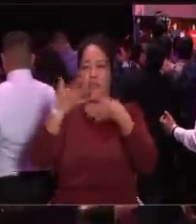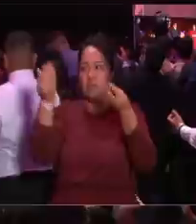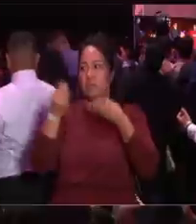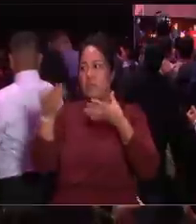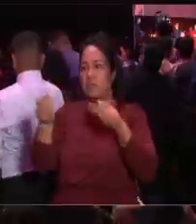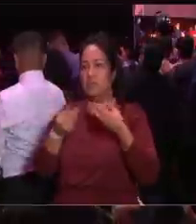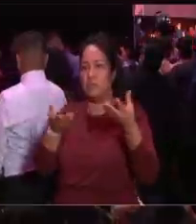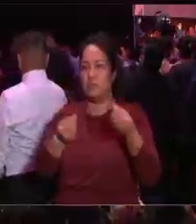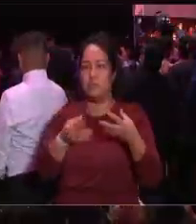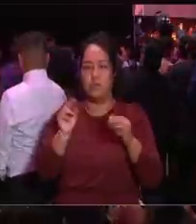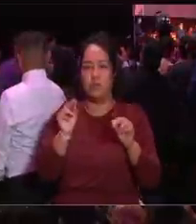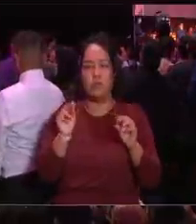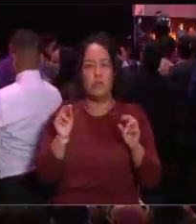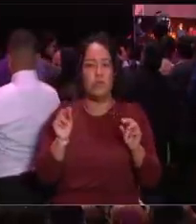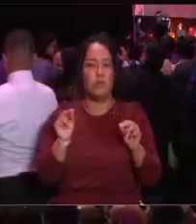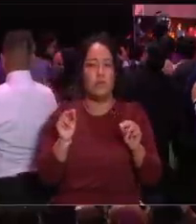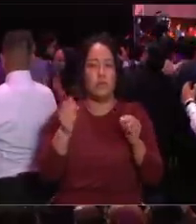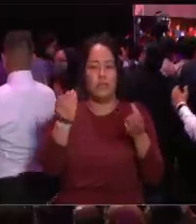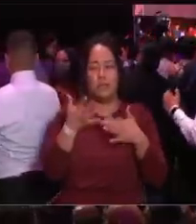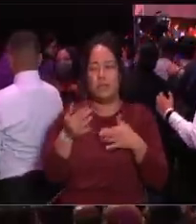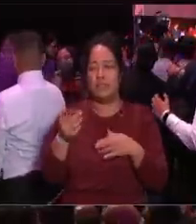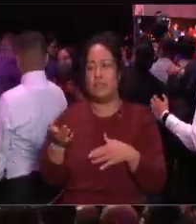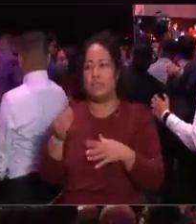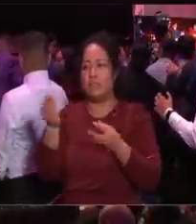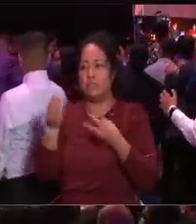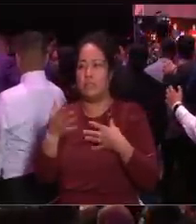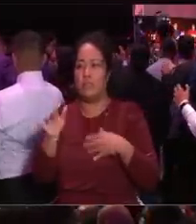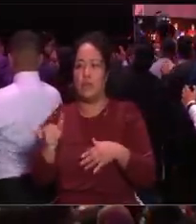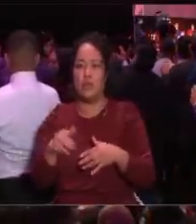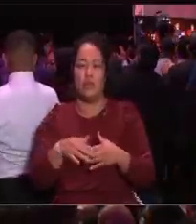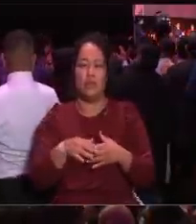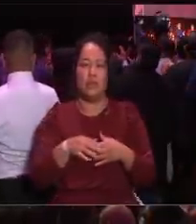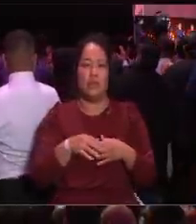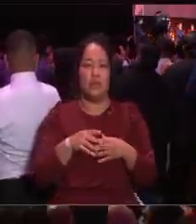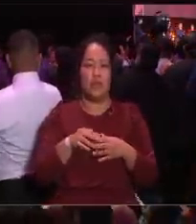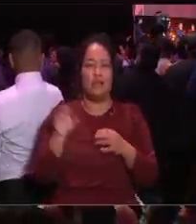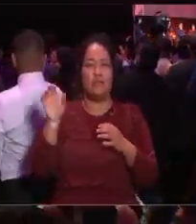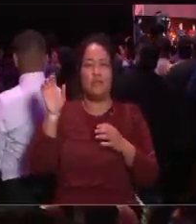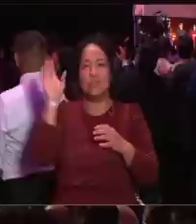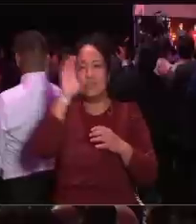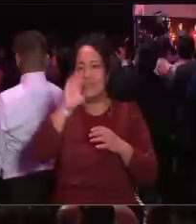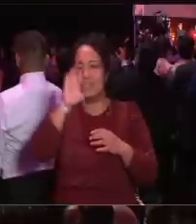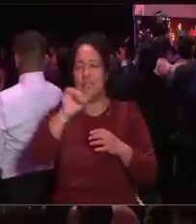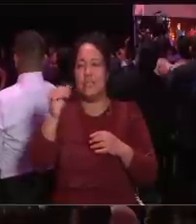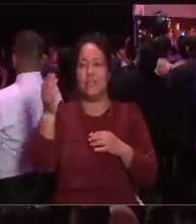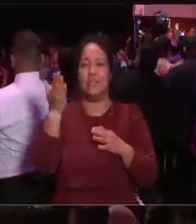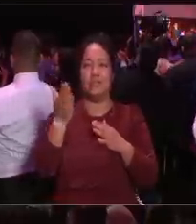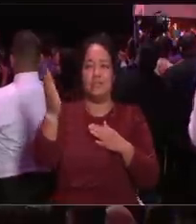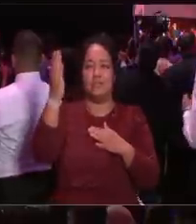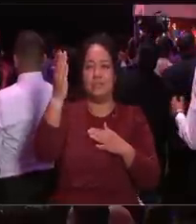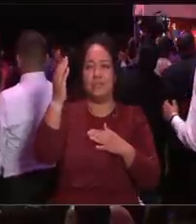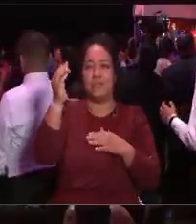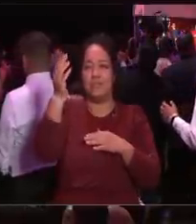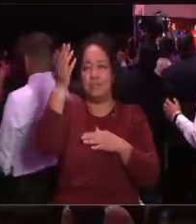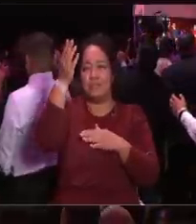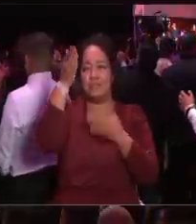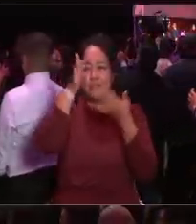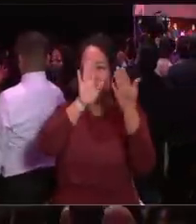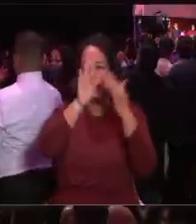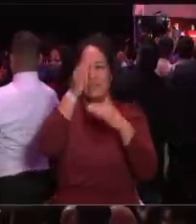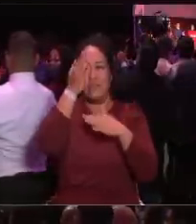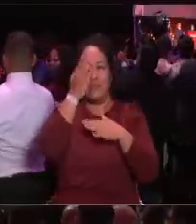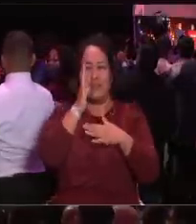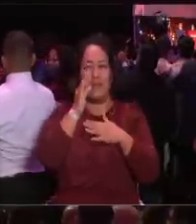me. Dame esto, dame. No, no, no. Give me this and give me that. Busca el rostro de Dios. Seek the face of God. El avivamiento viene.